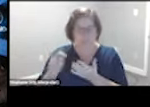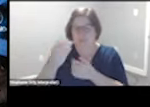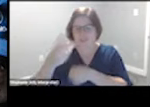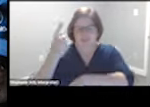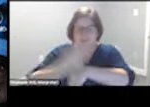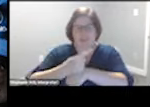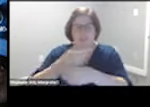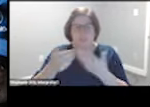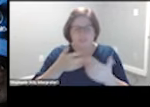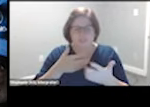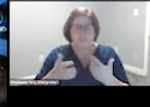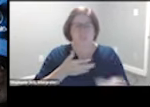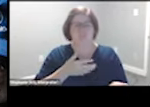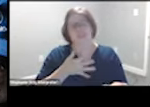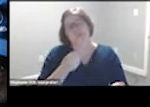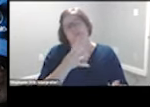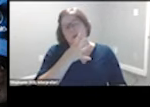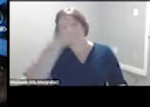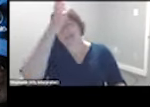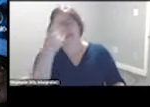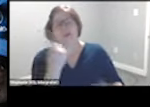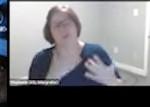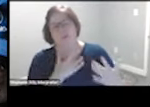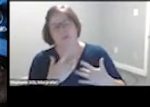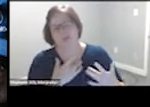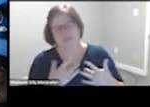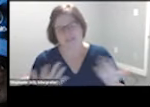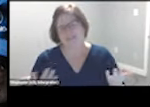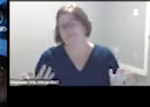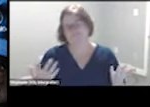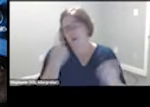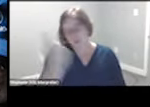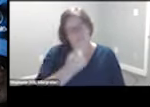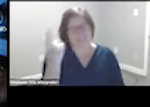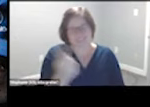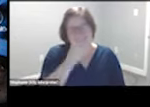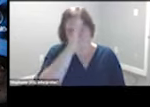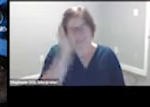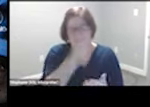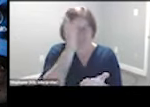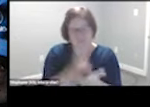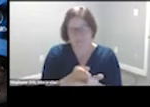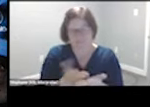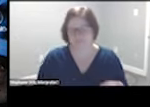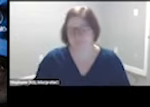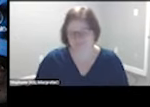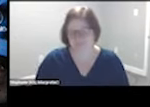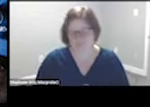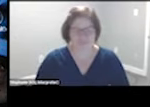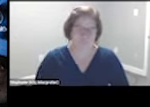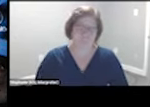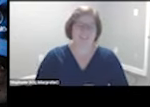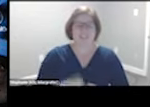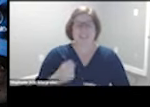then moms and dads start worrying, and then unlimitedly, never stop. So I can see her face in